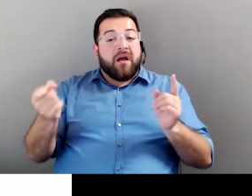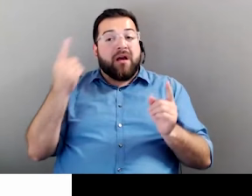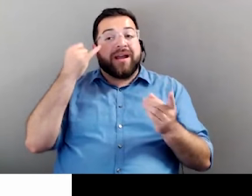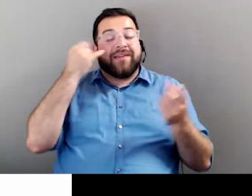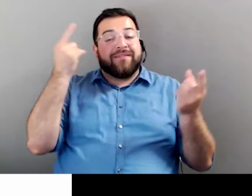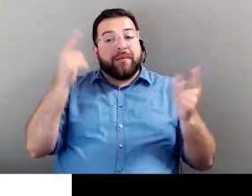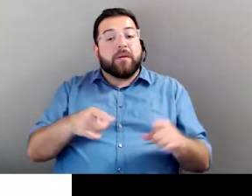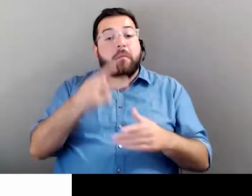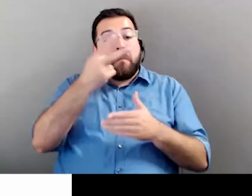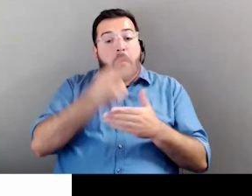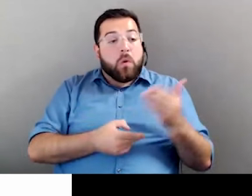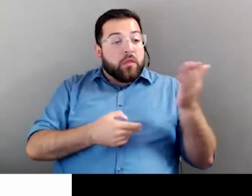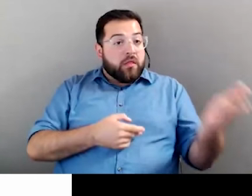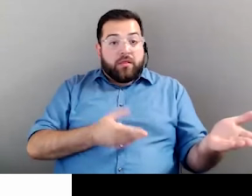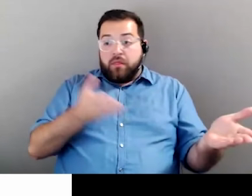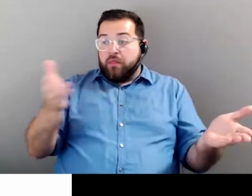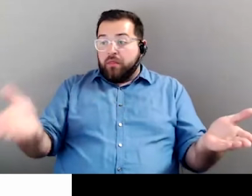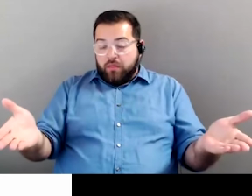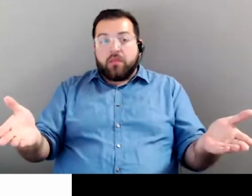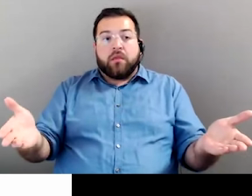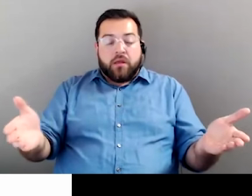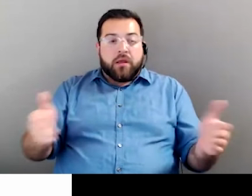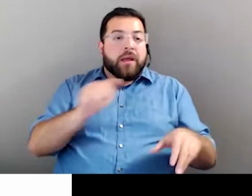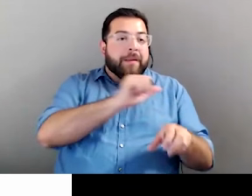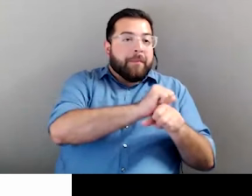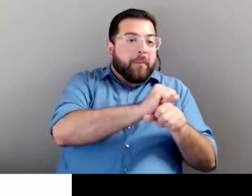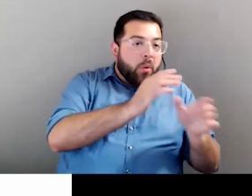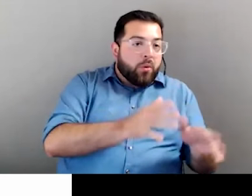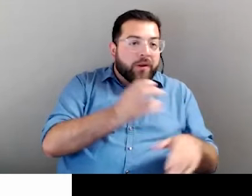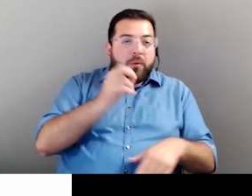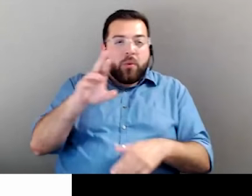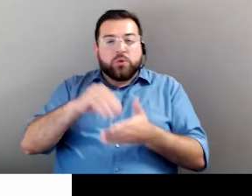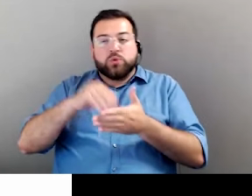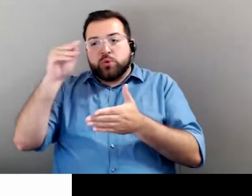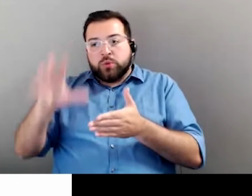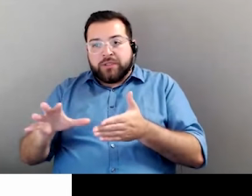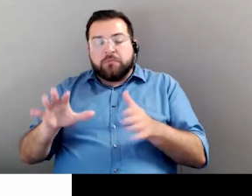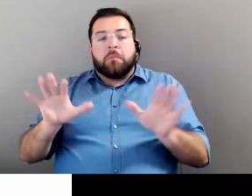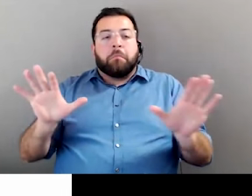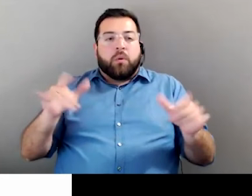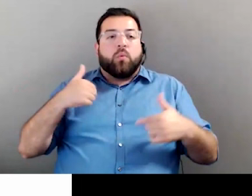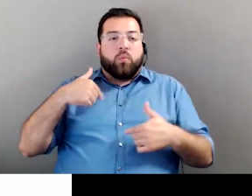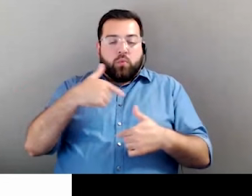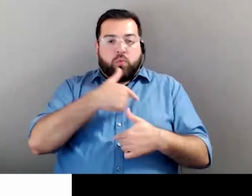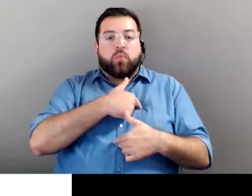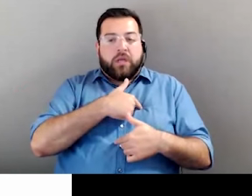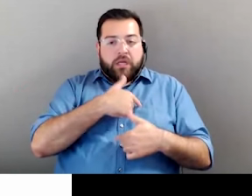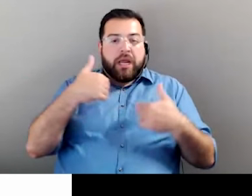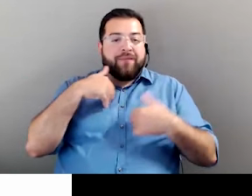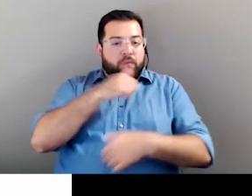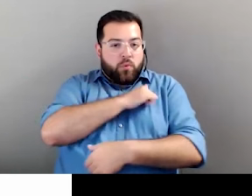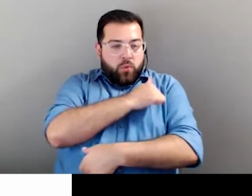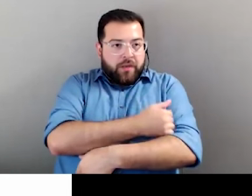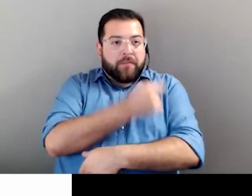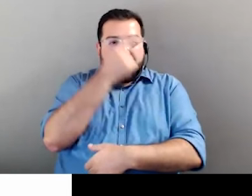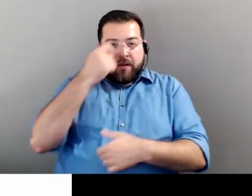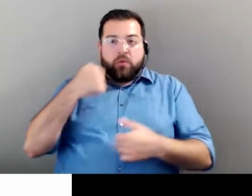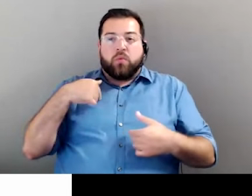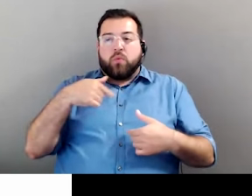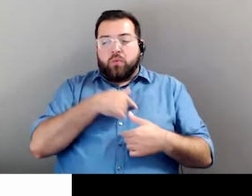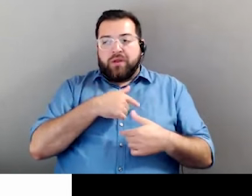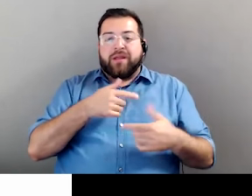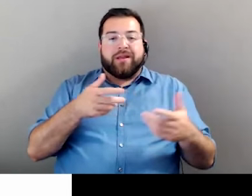or employee of ours, then we would have jurisdiction because we have control over both parties, right? So there could be some